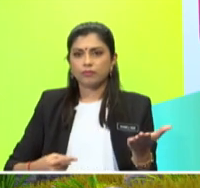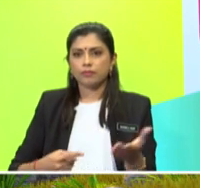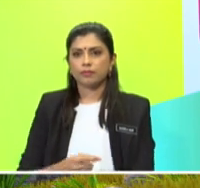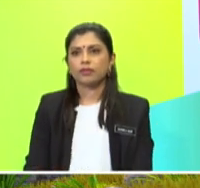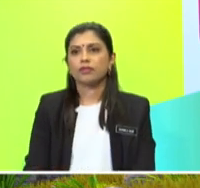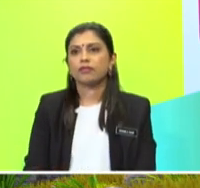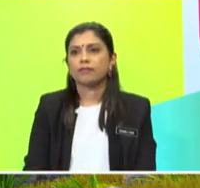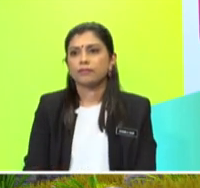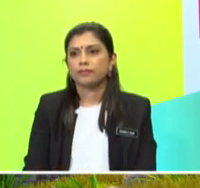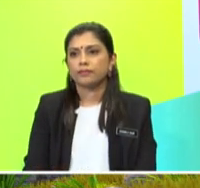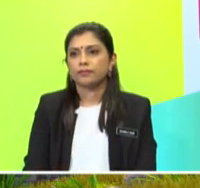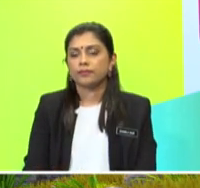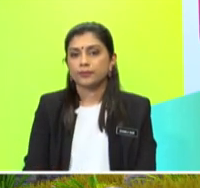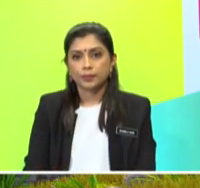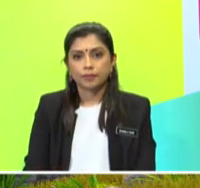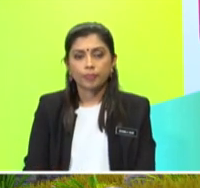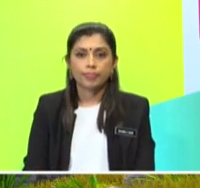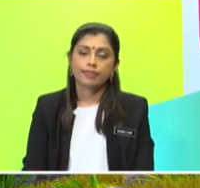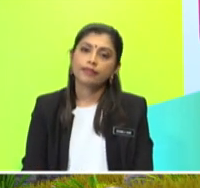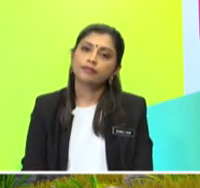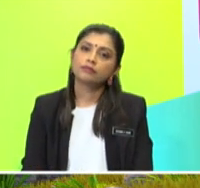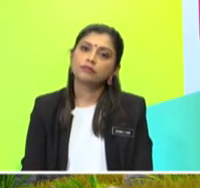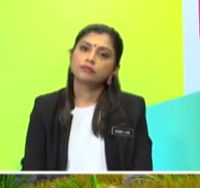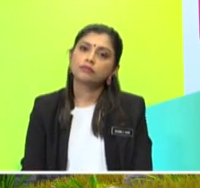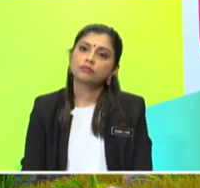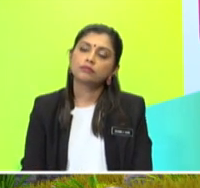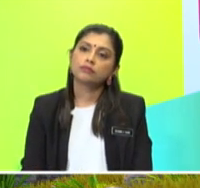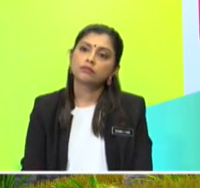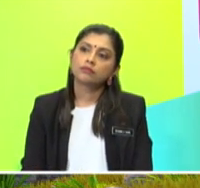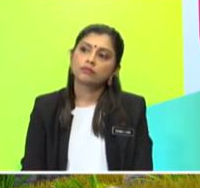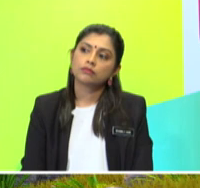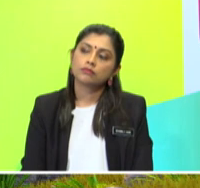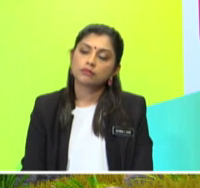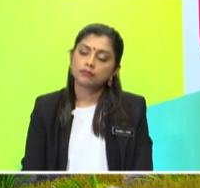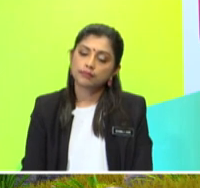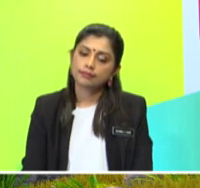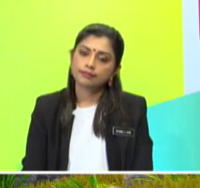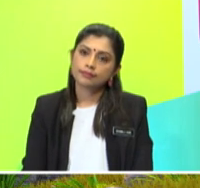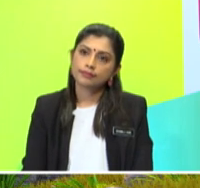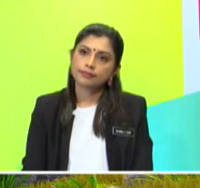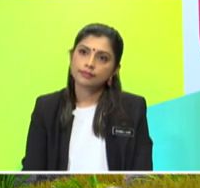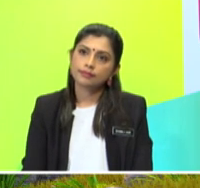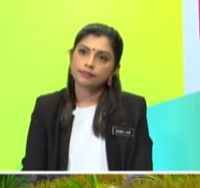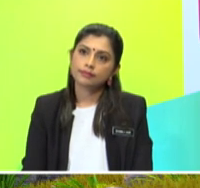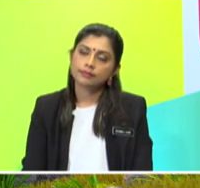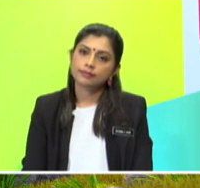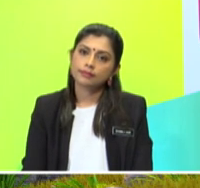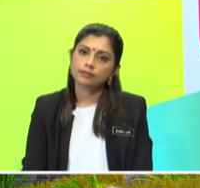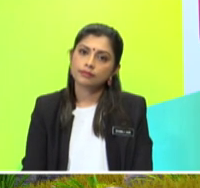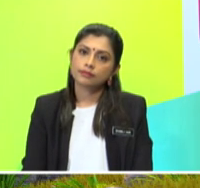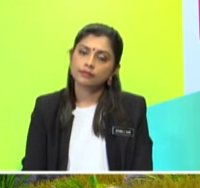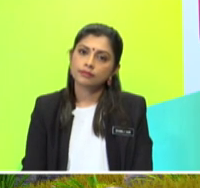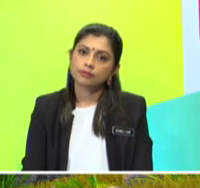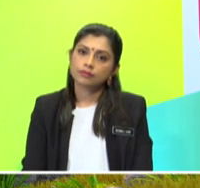I want to conclude. Okay, cool. All right, you want to conclude. Okay, over to you, cool. I will start with my